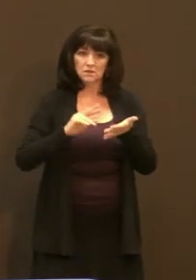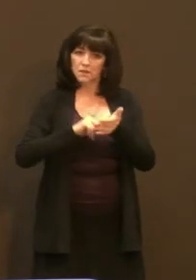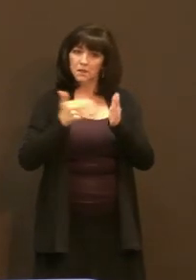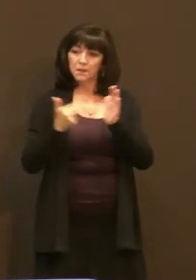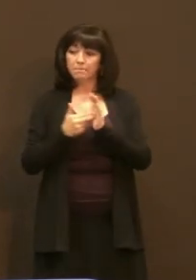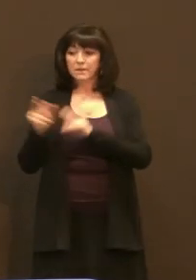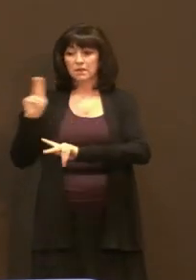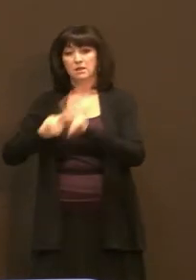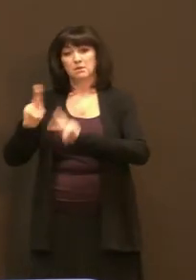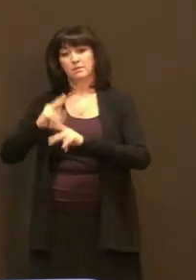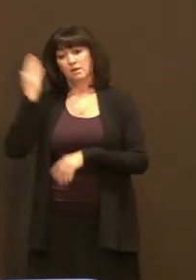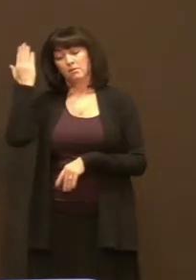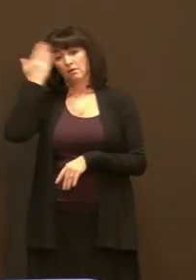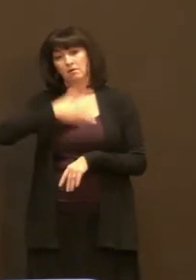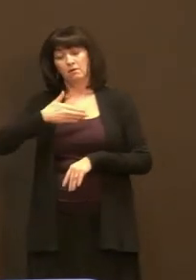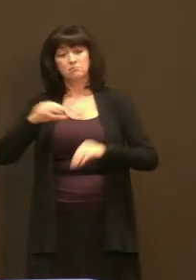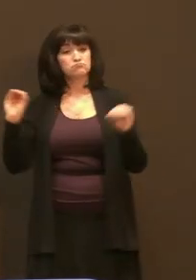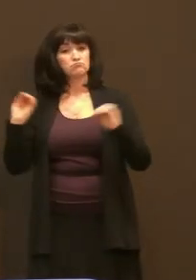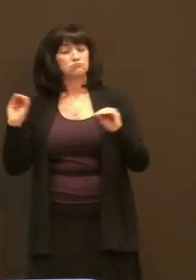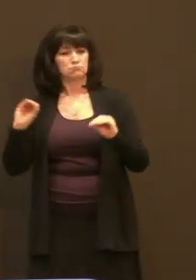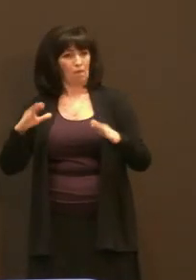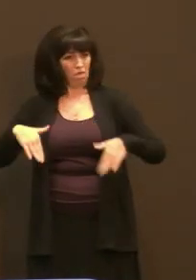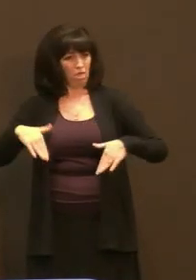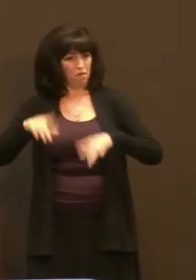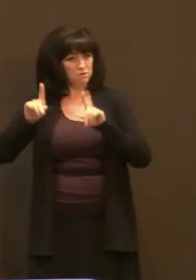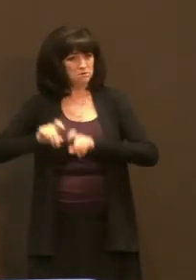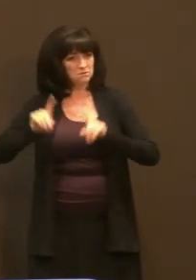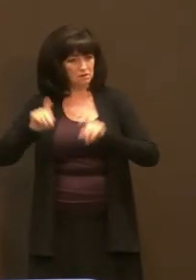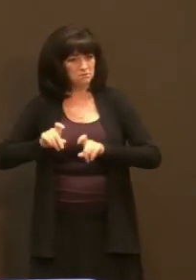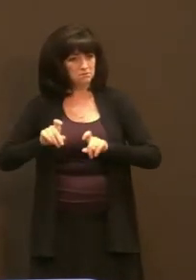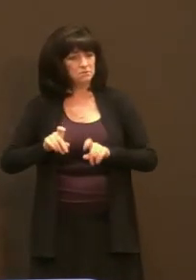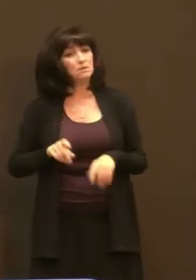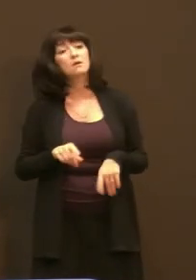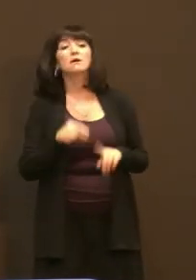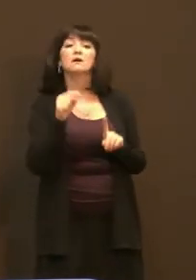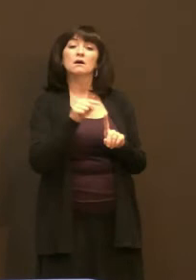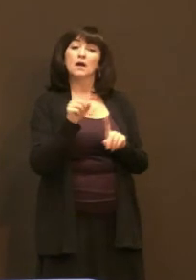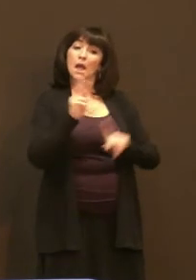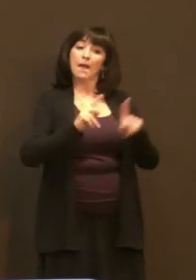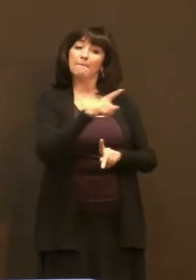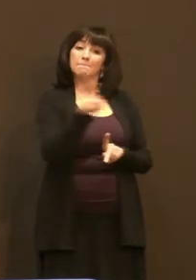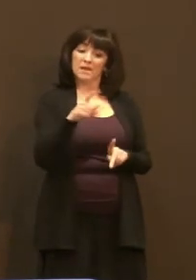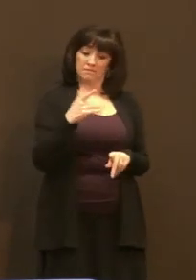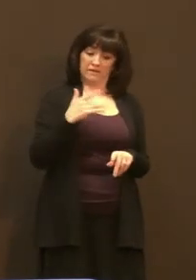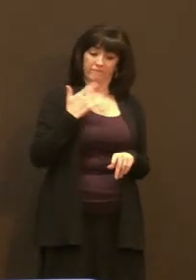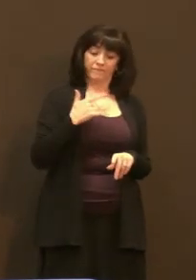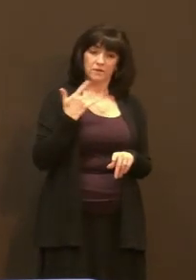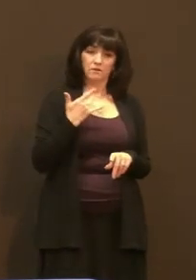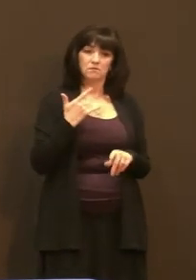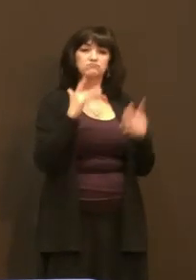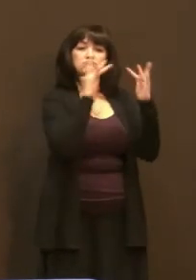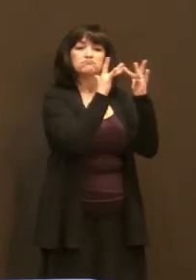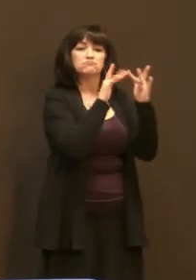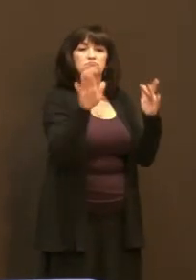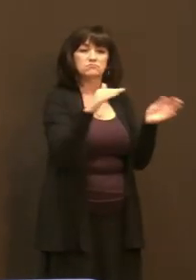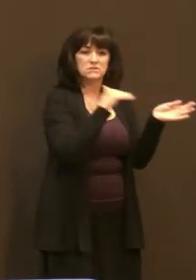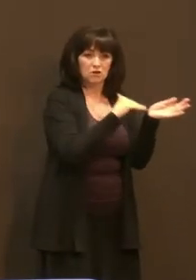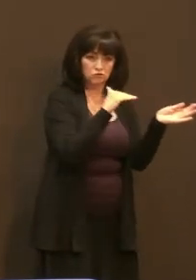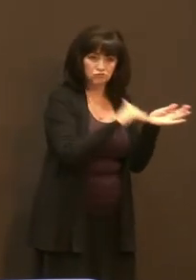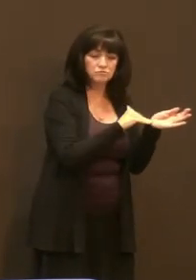have the flu. They call their primary care doctor. The doctor, or if they don't have a primary care doctor, they call our